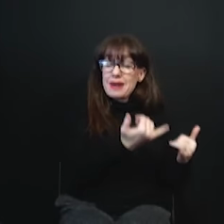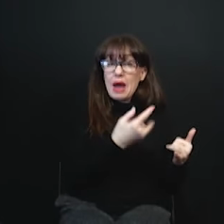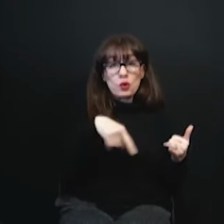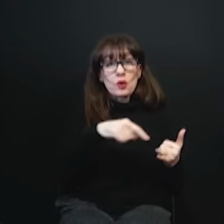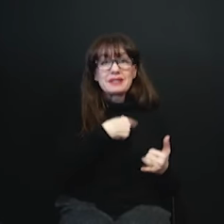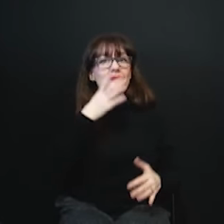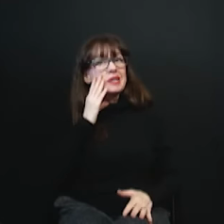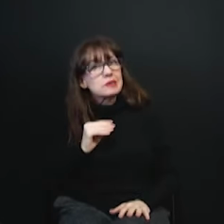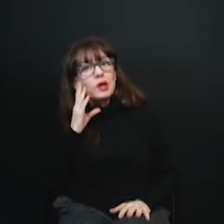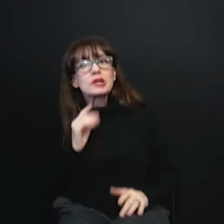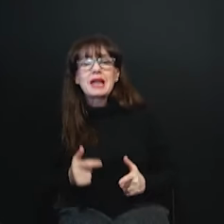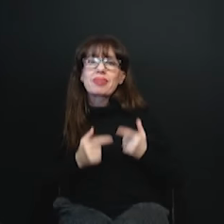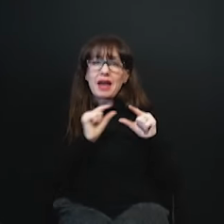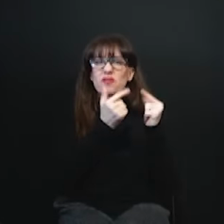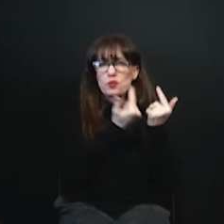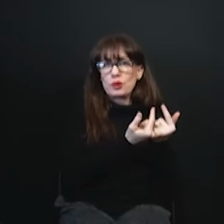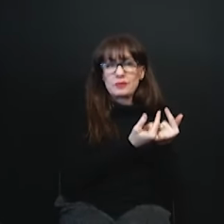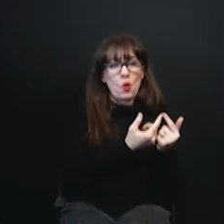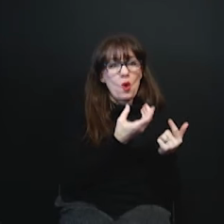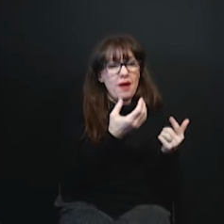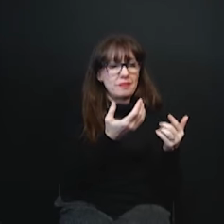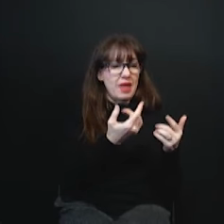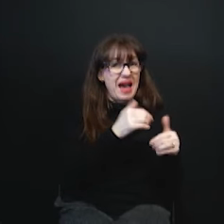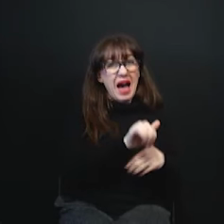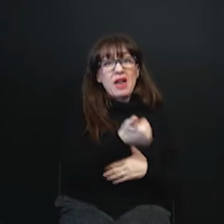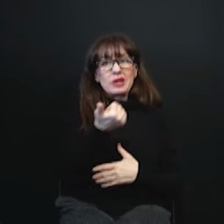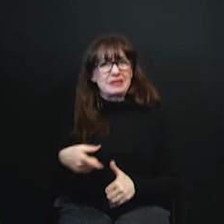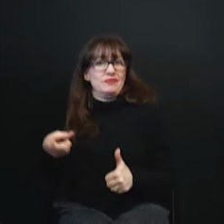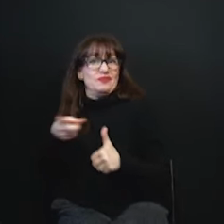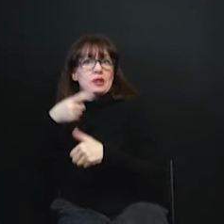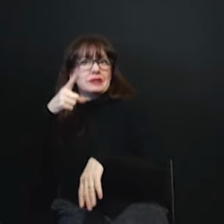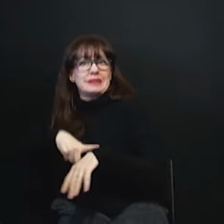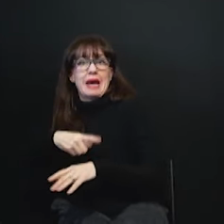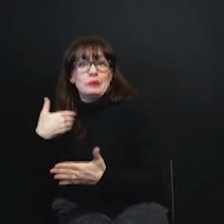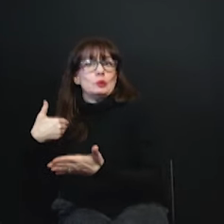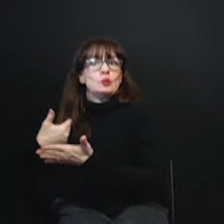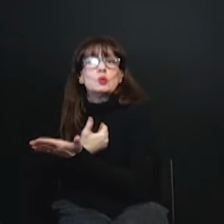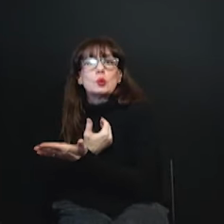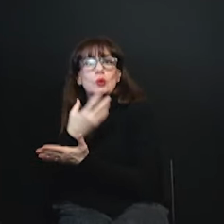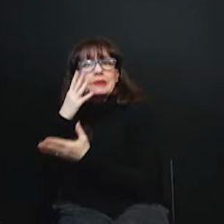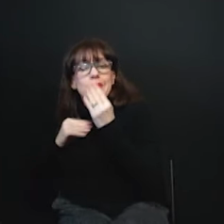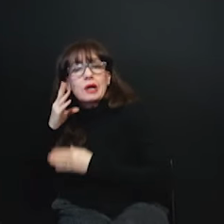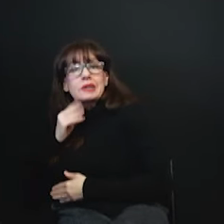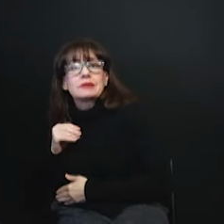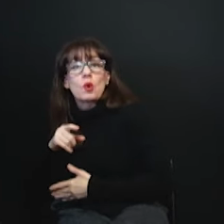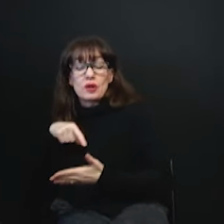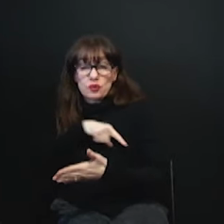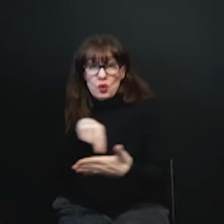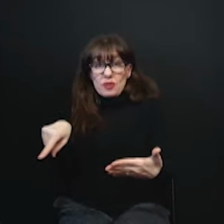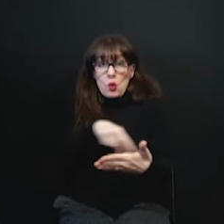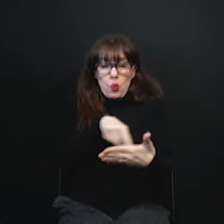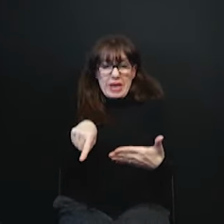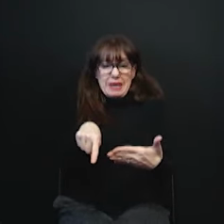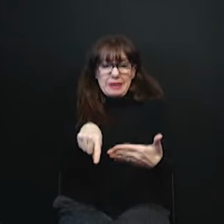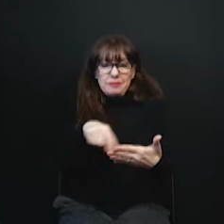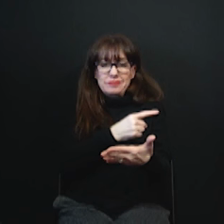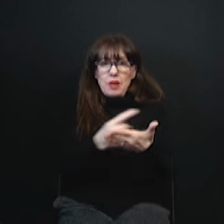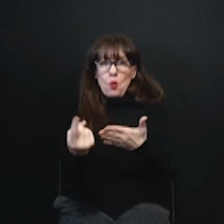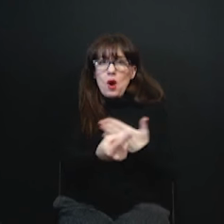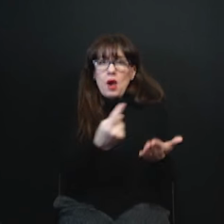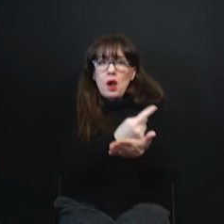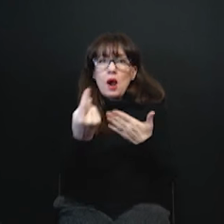of experience in life groups. Some of you, this is a brand new thing, and so we want you to know that throughout the week, in the coming weeks, we're going to be